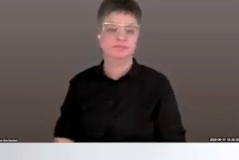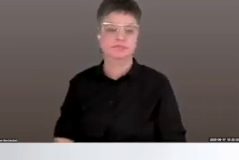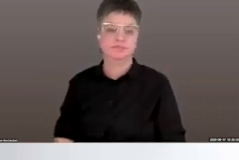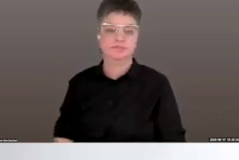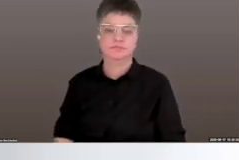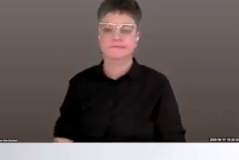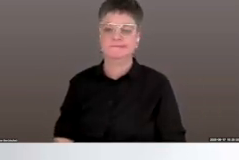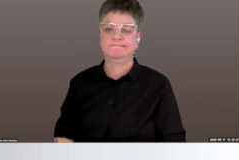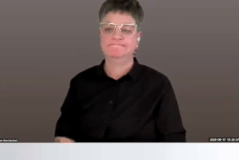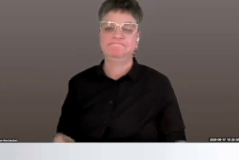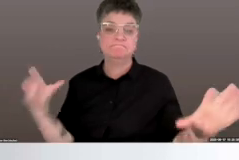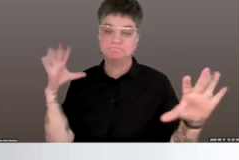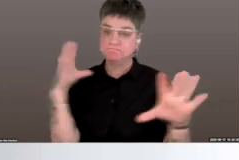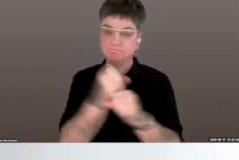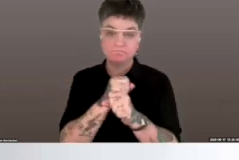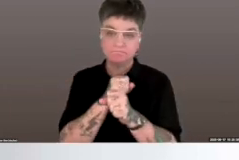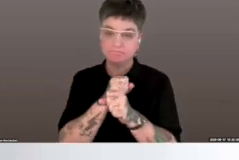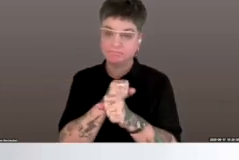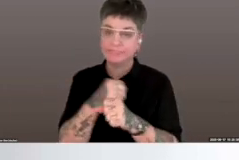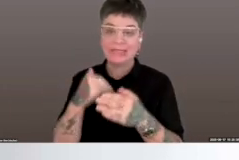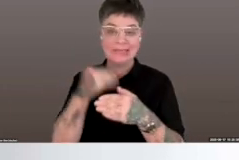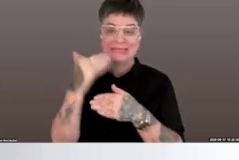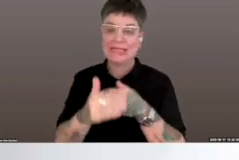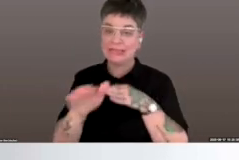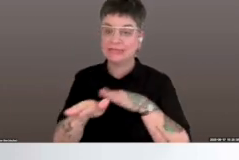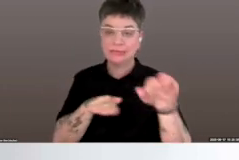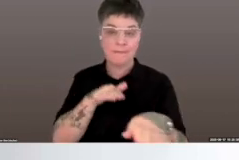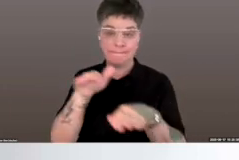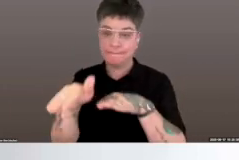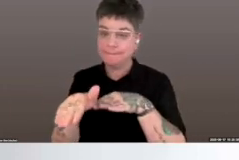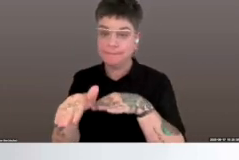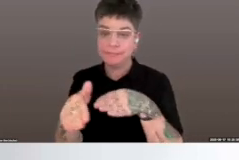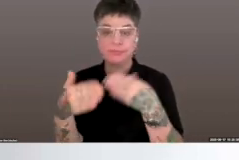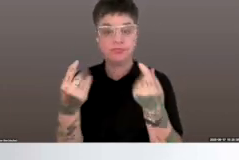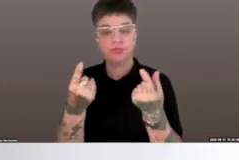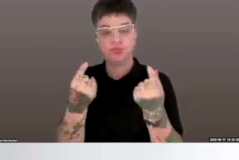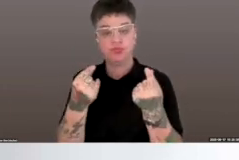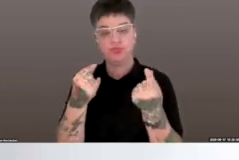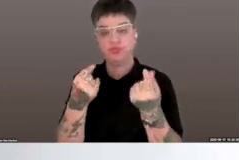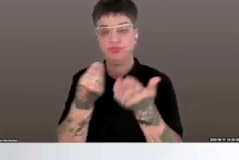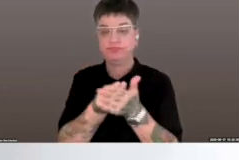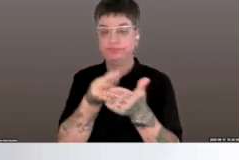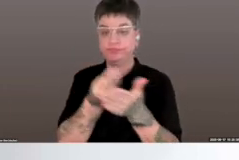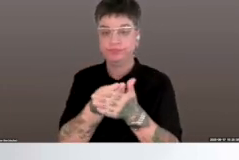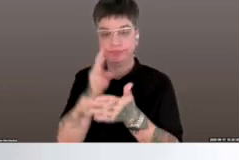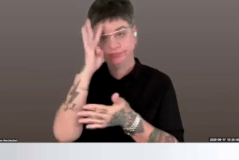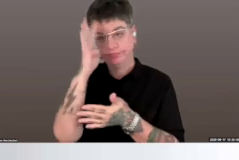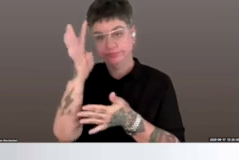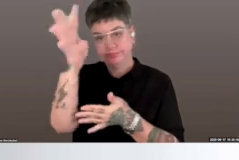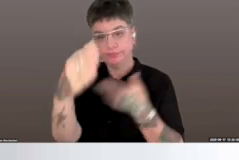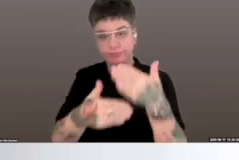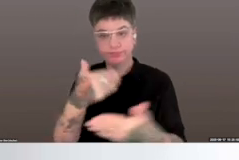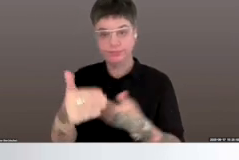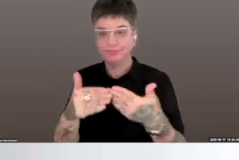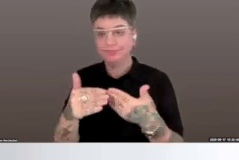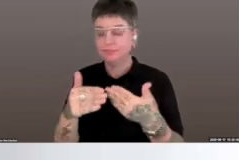So just summarizing and next steps in our funding plan development process. While there isn't much proposed funding